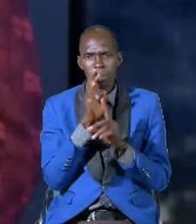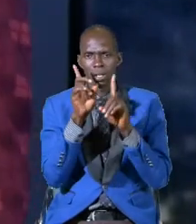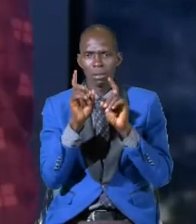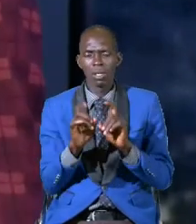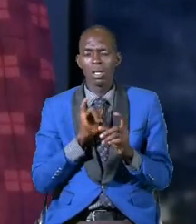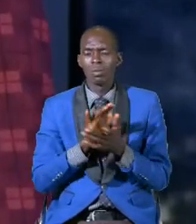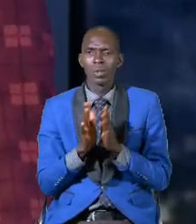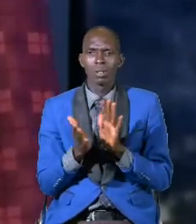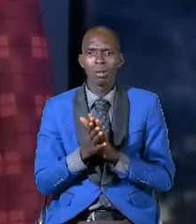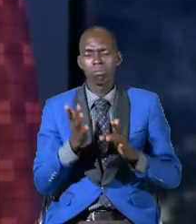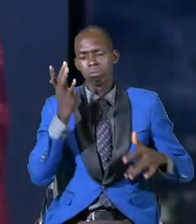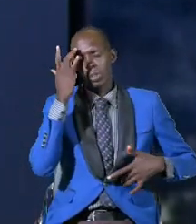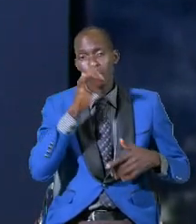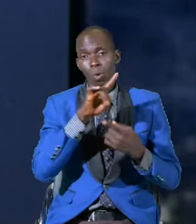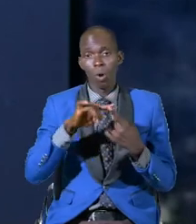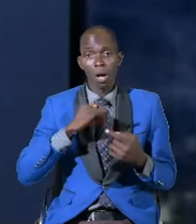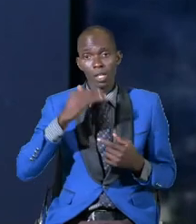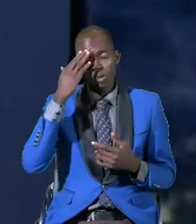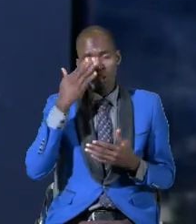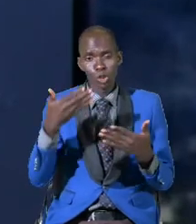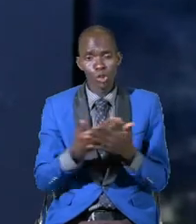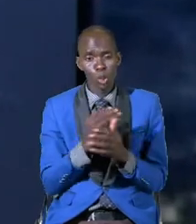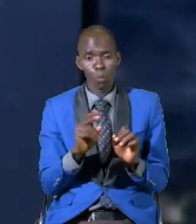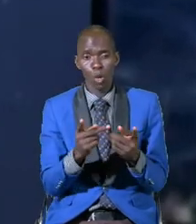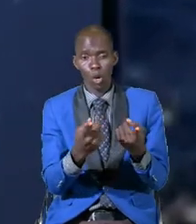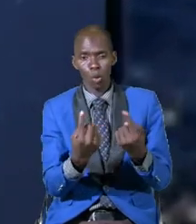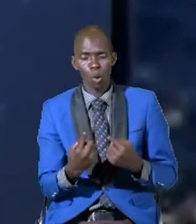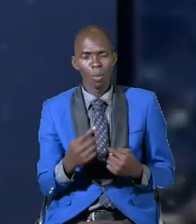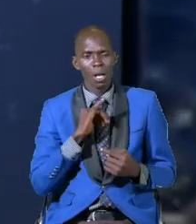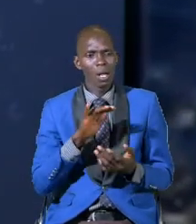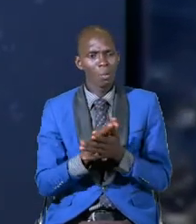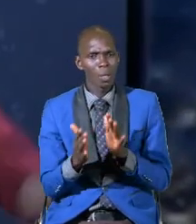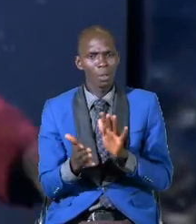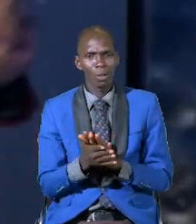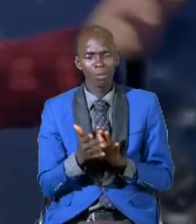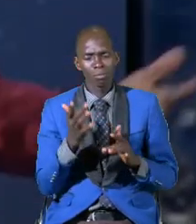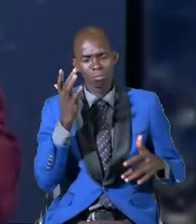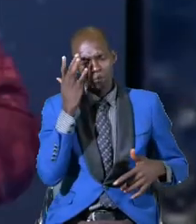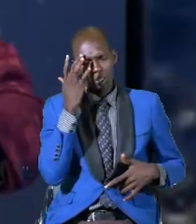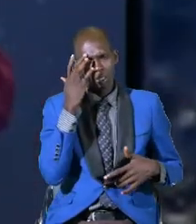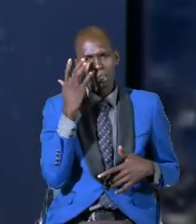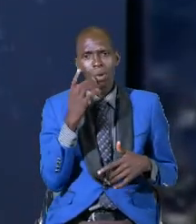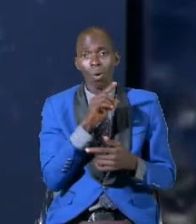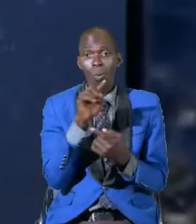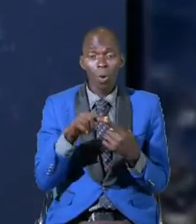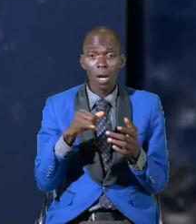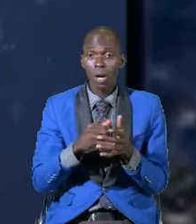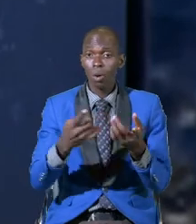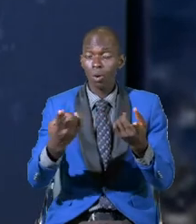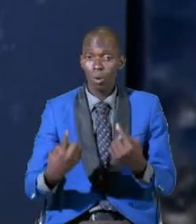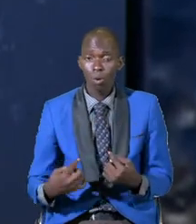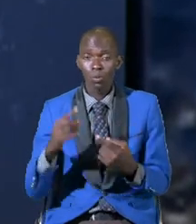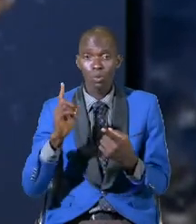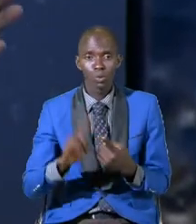I need to do that, I think of that, I get sick. When it comes to face a